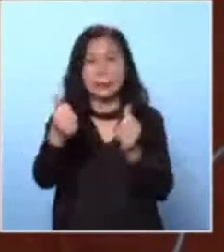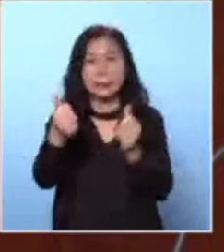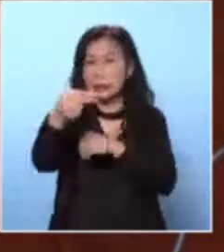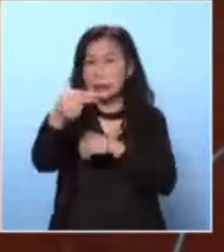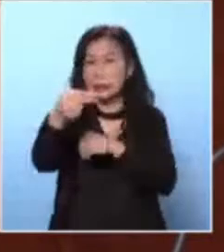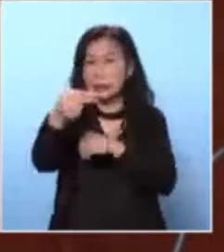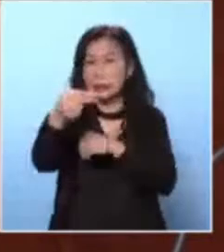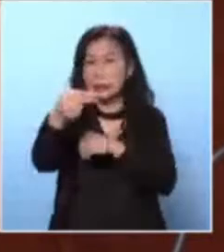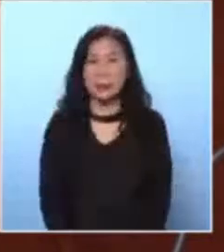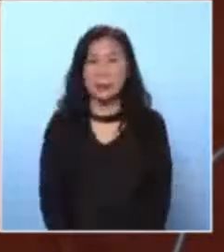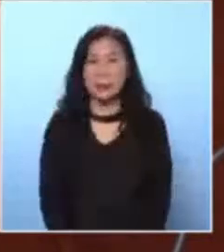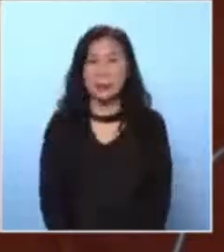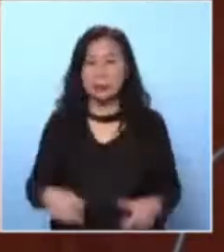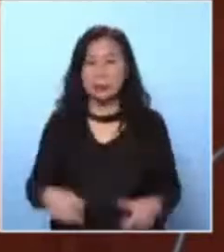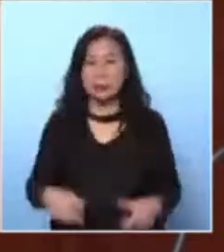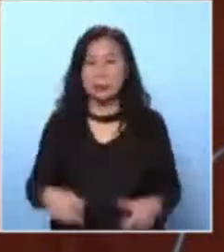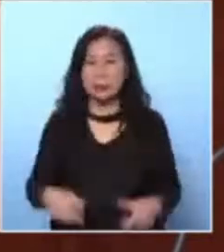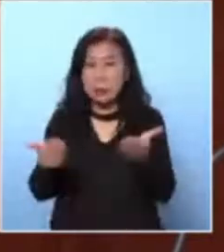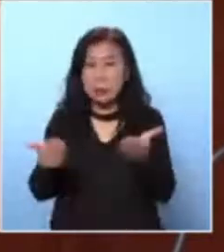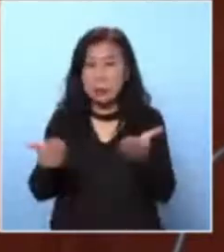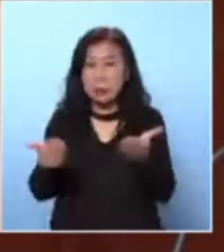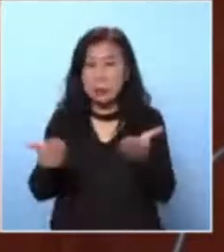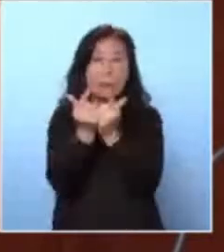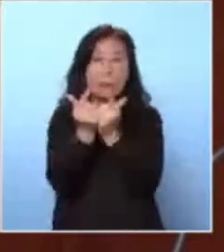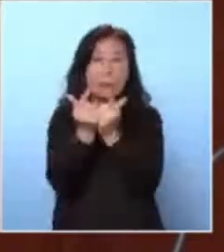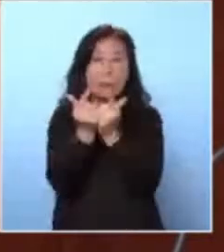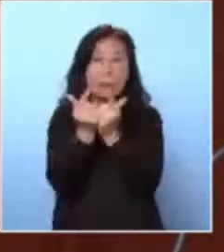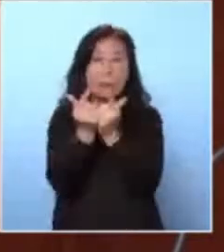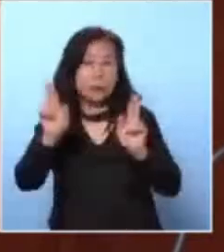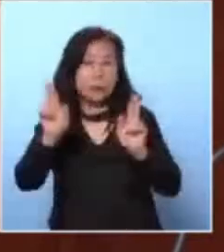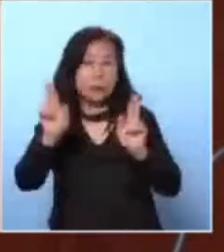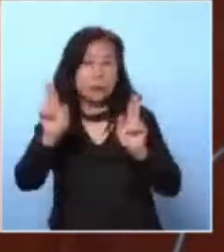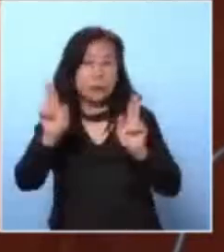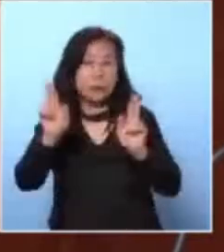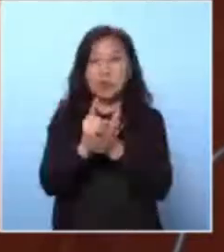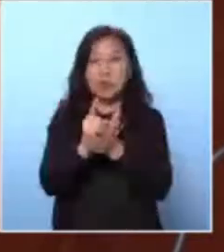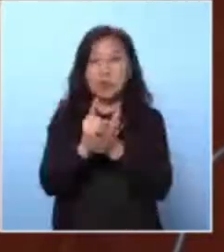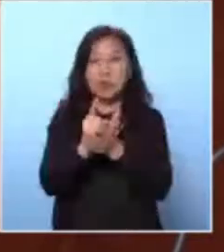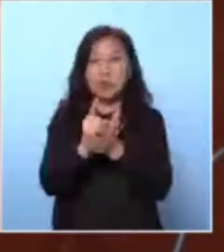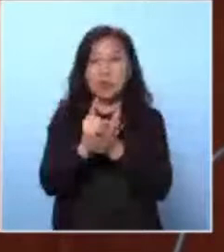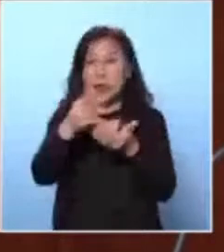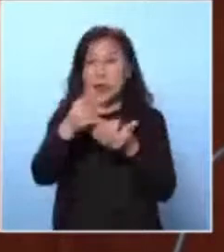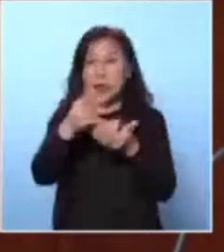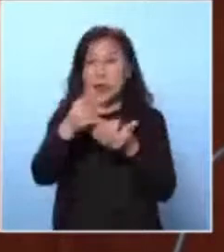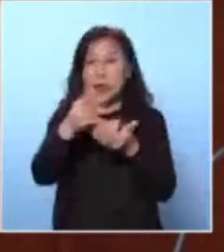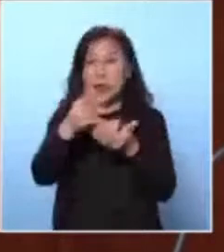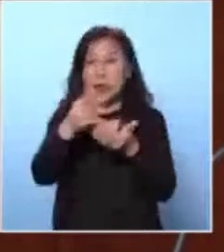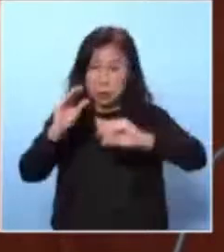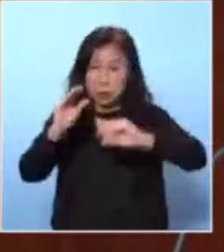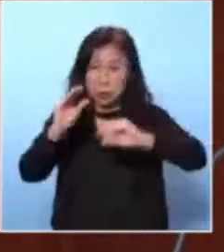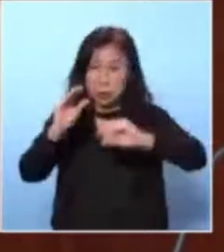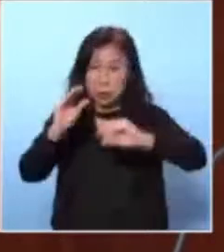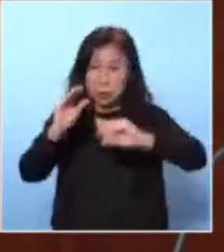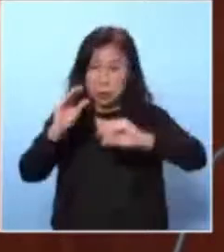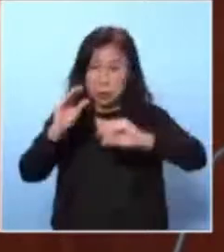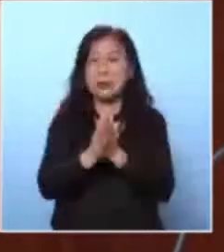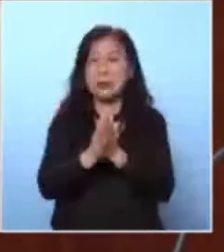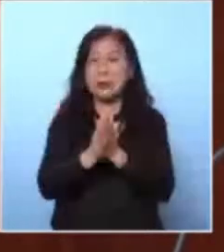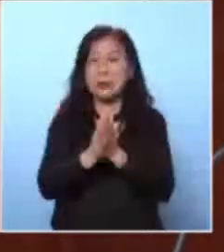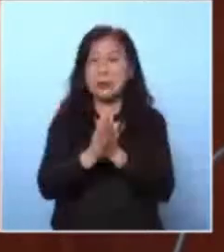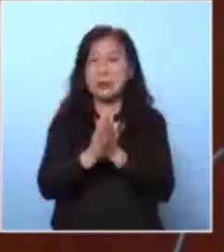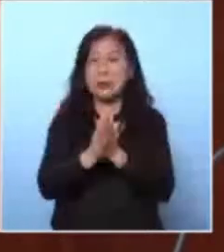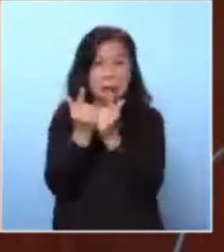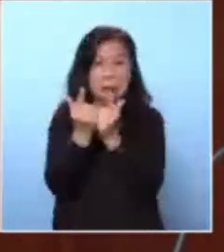and promote a diversified and inclusive international learning environment. And 7, take forward the development